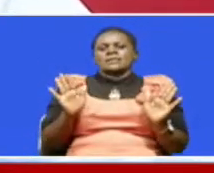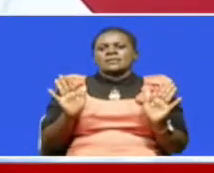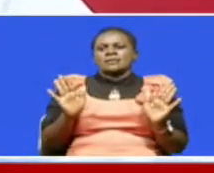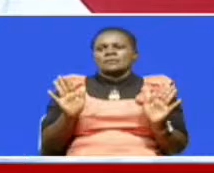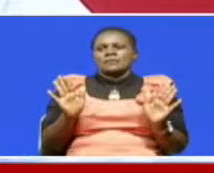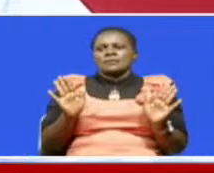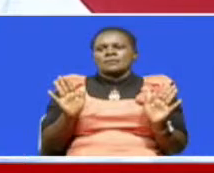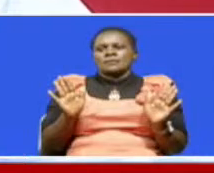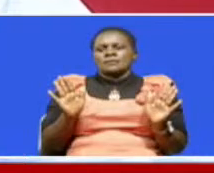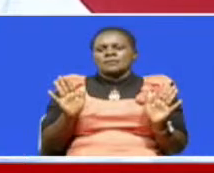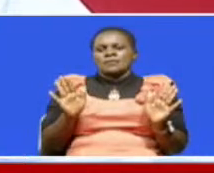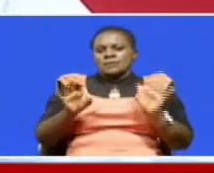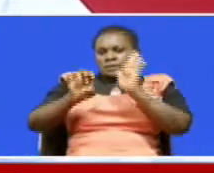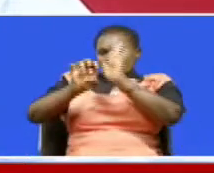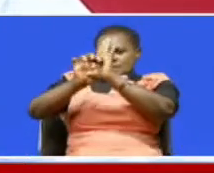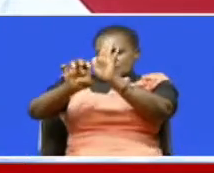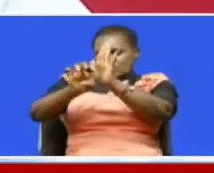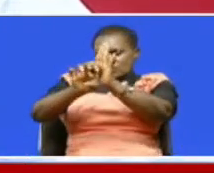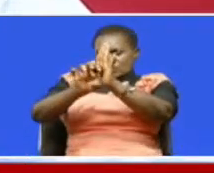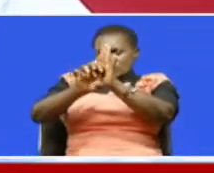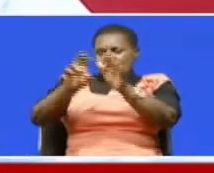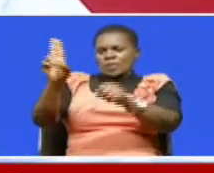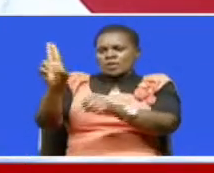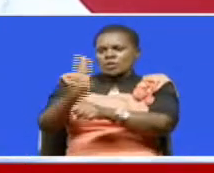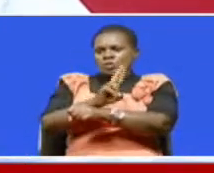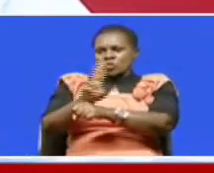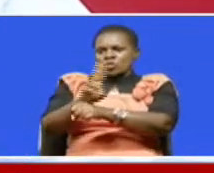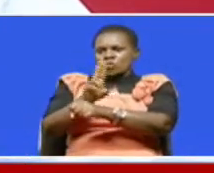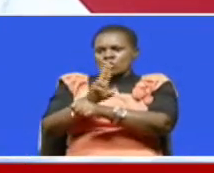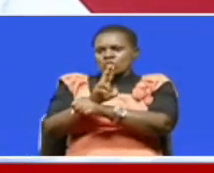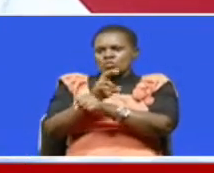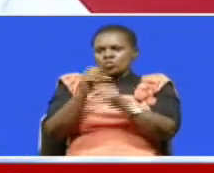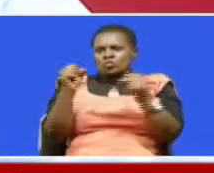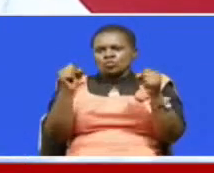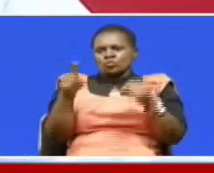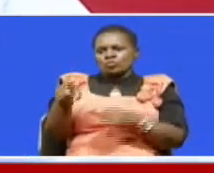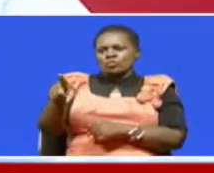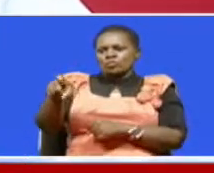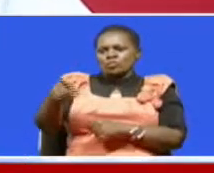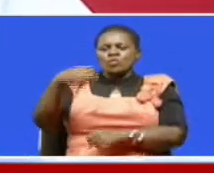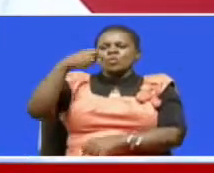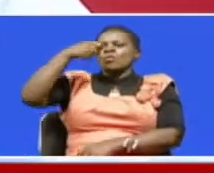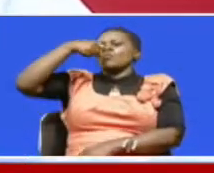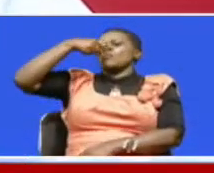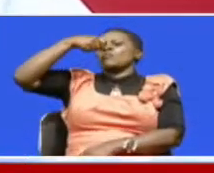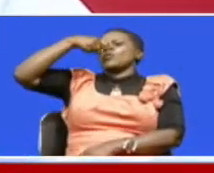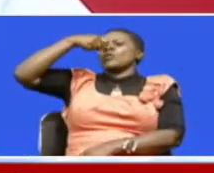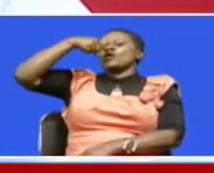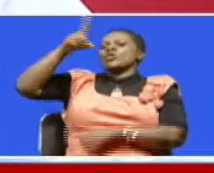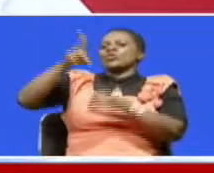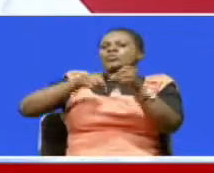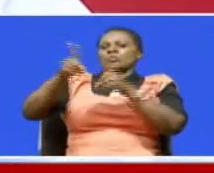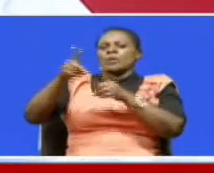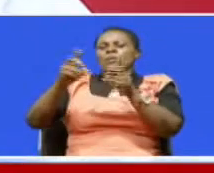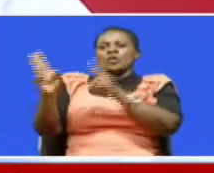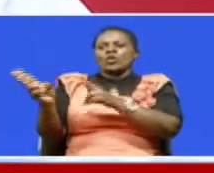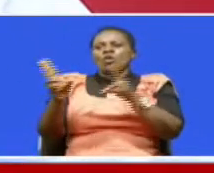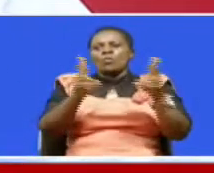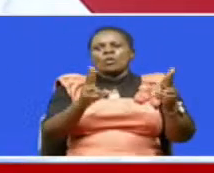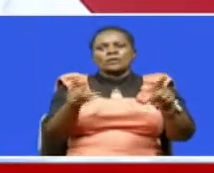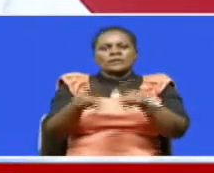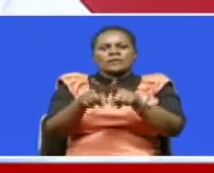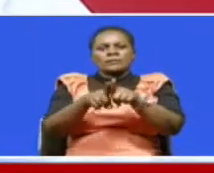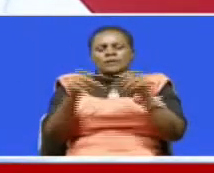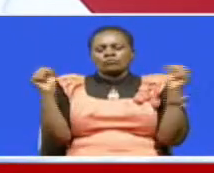vaccine. For example, we have been using similar vaccines before, like the polio vaccine, which has to be transported through around the